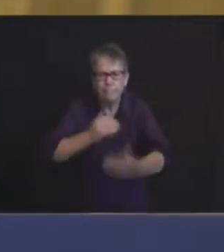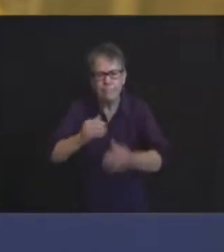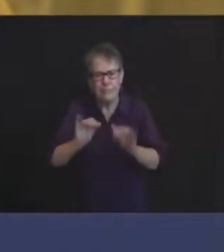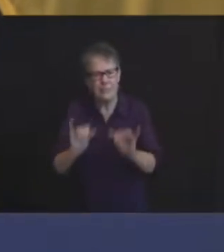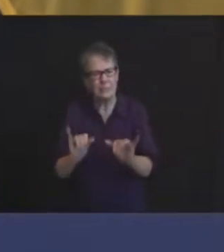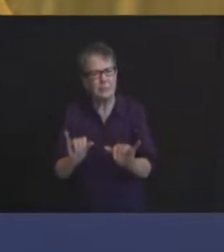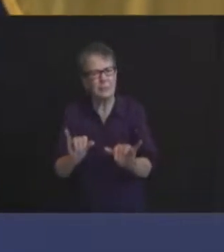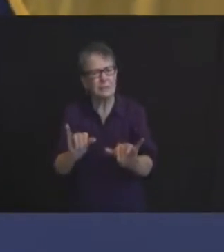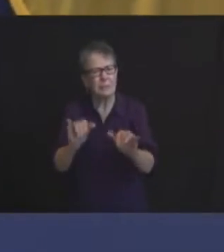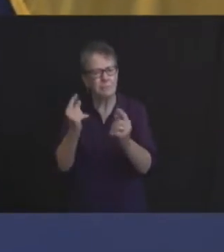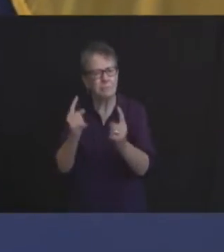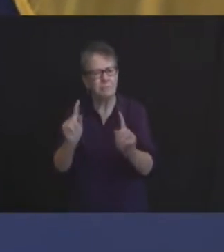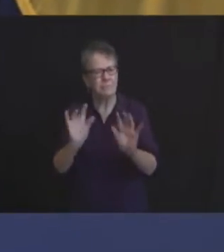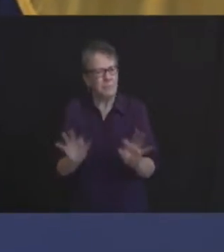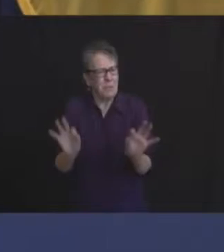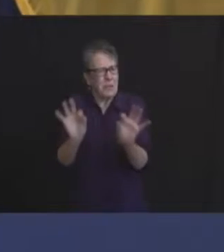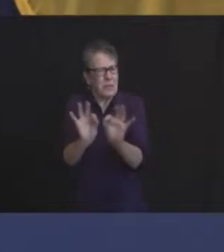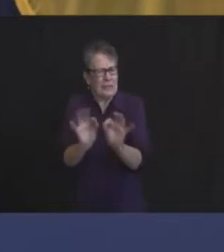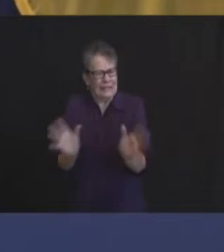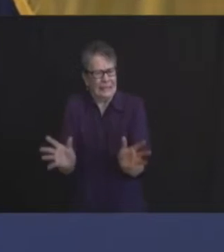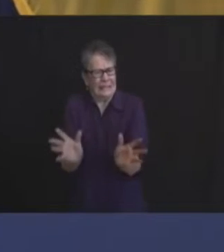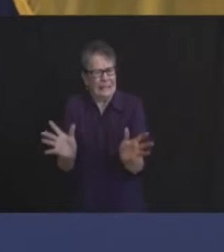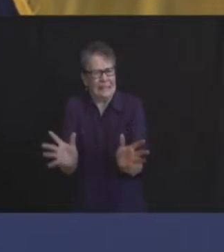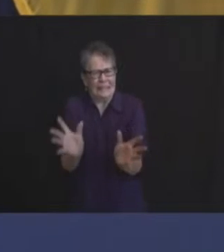on the team. Blessings.